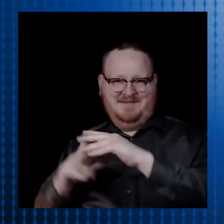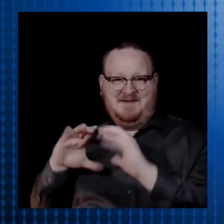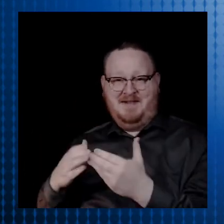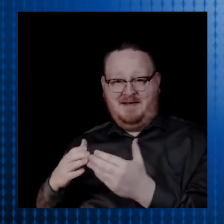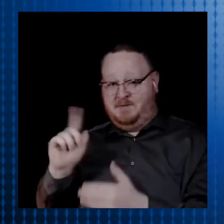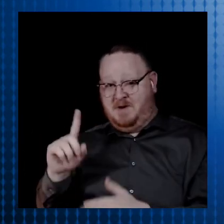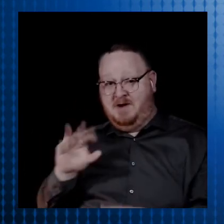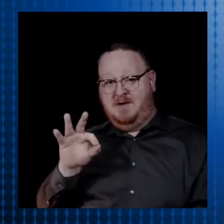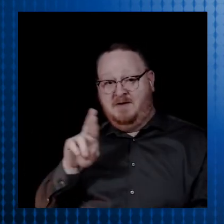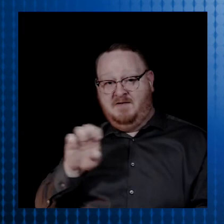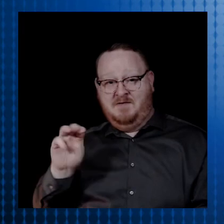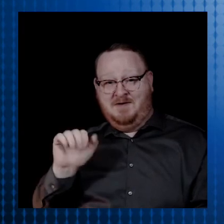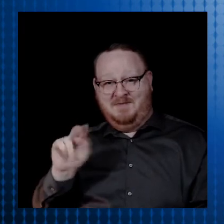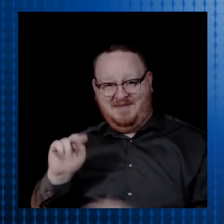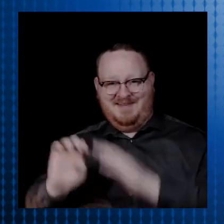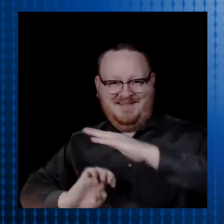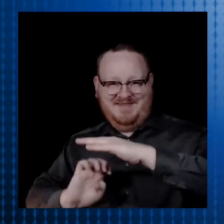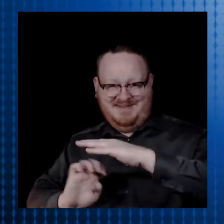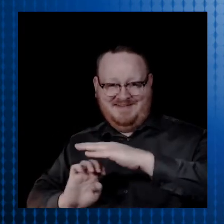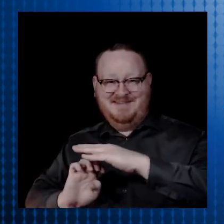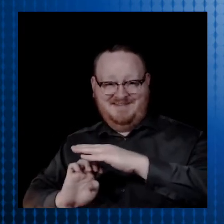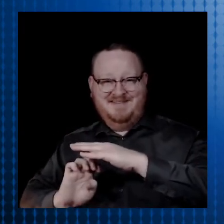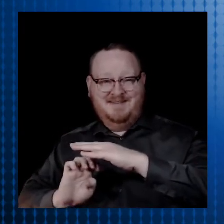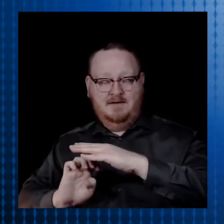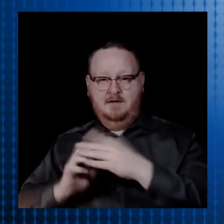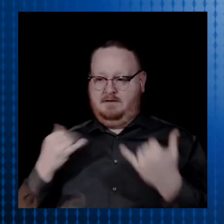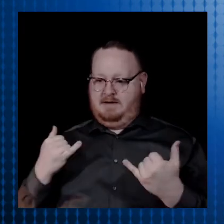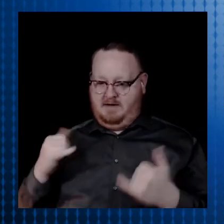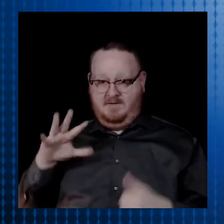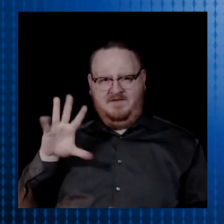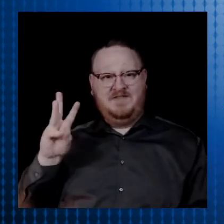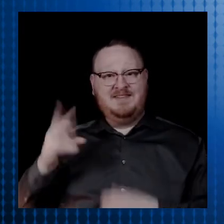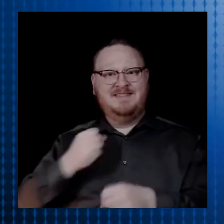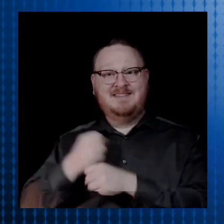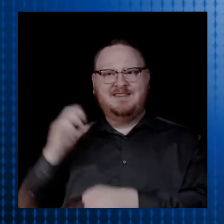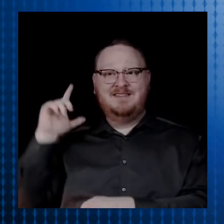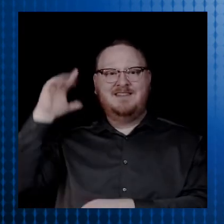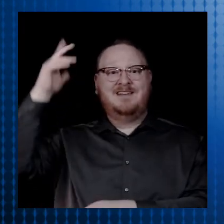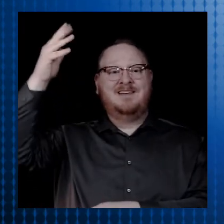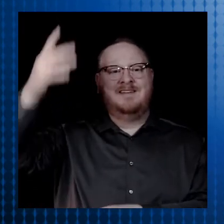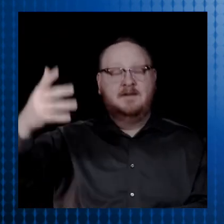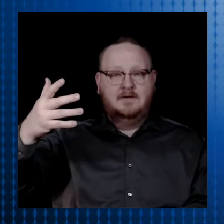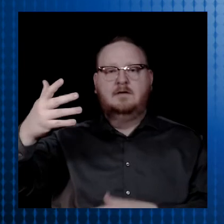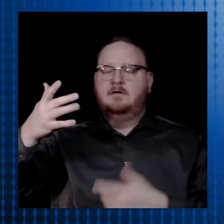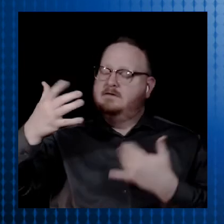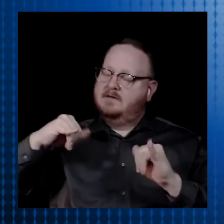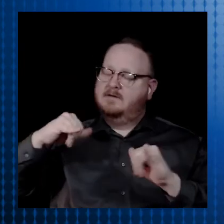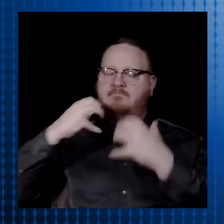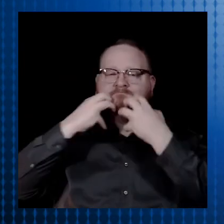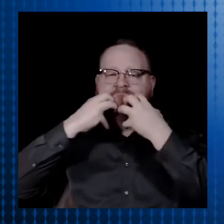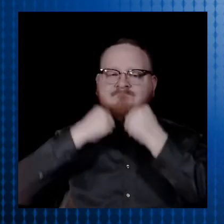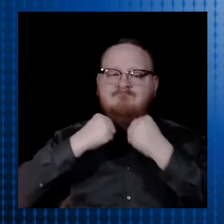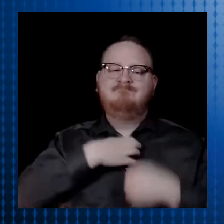Freeman Elementary. And here we are 56 years later, and I continue to have a passion